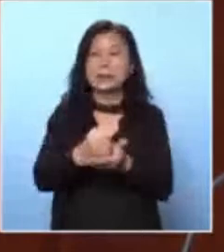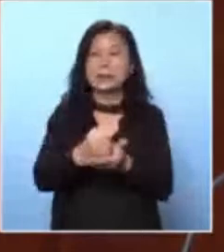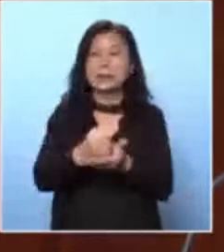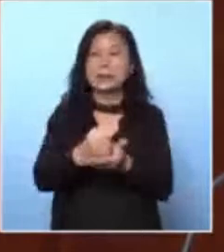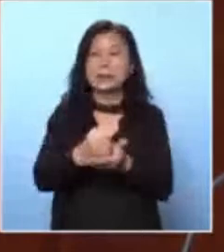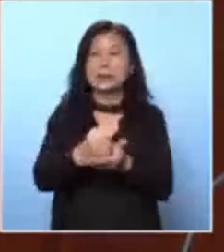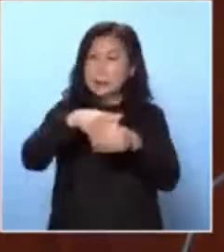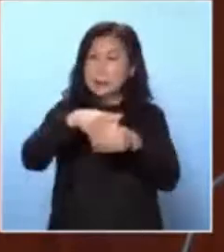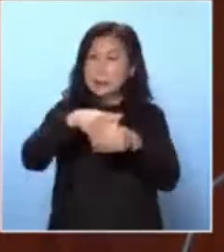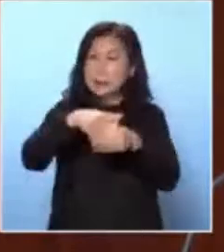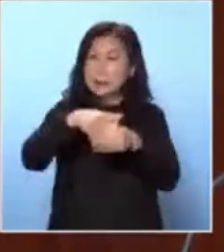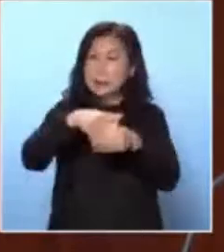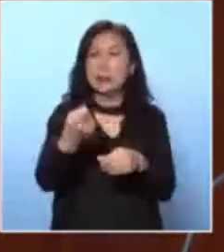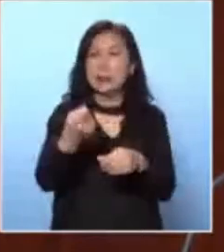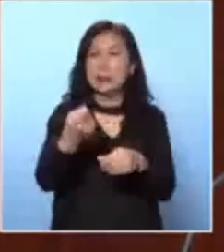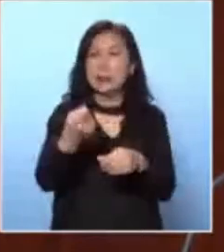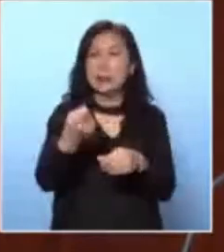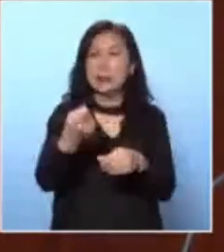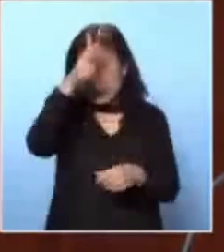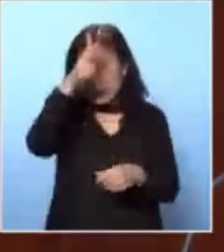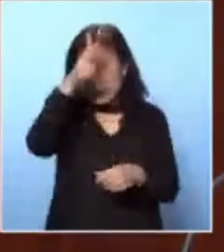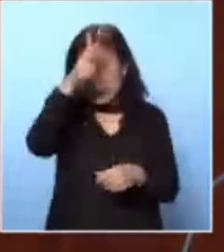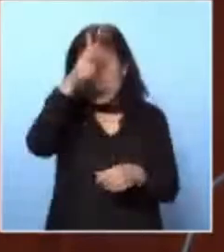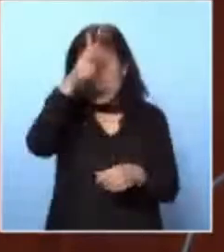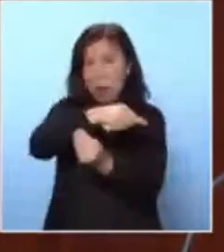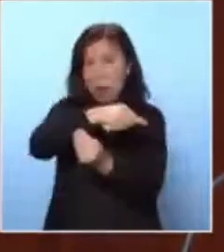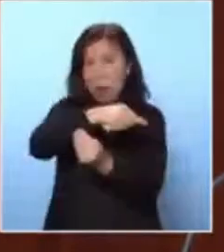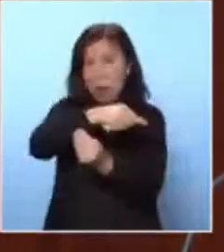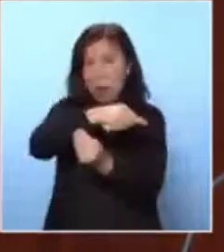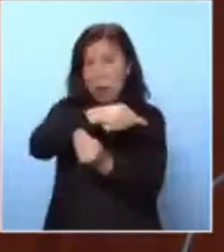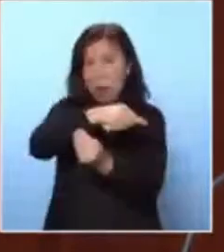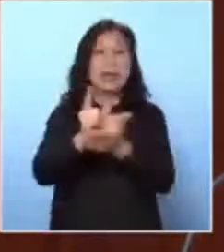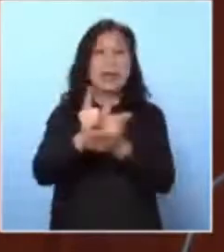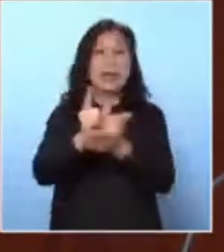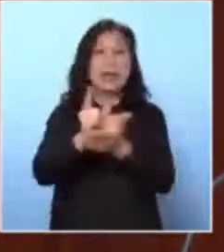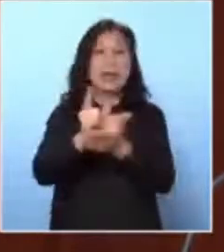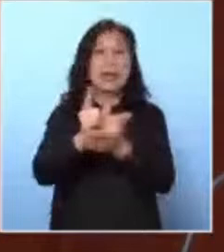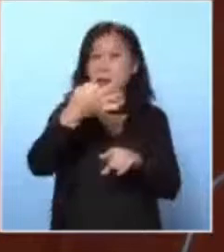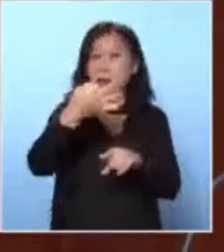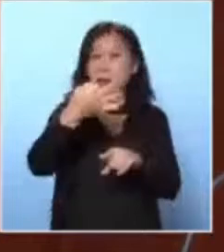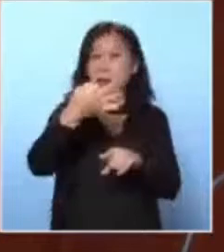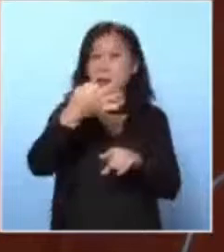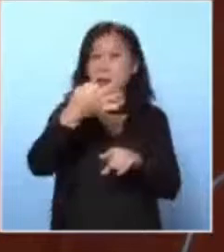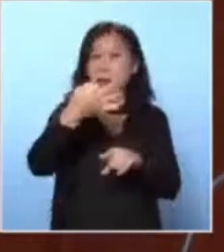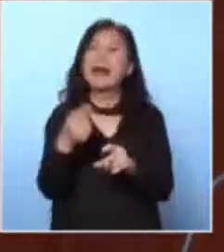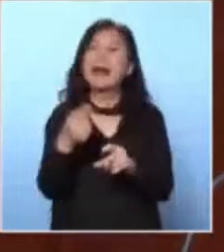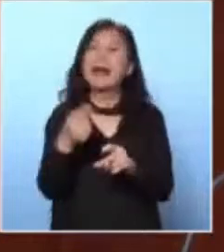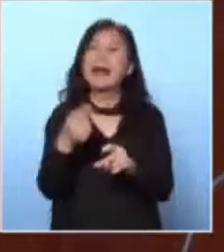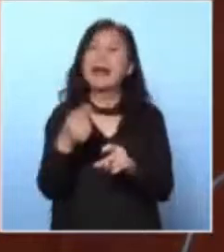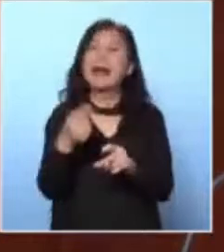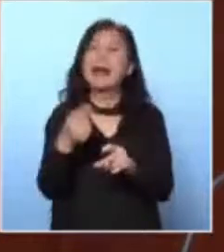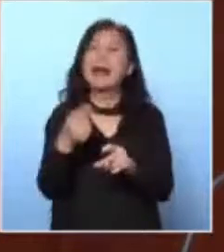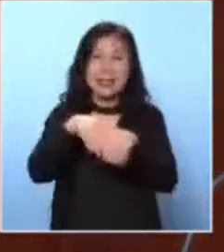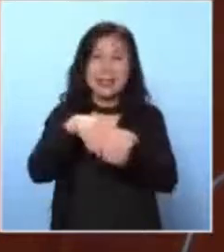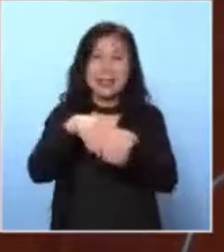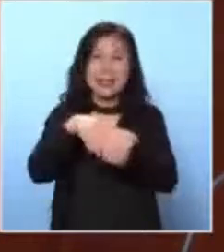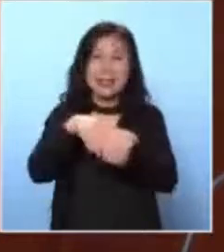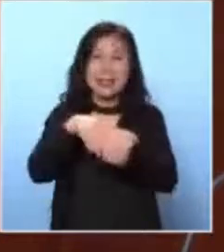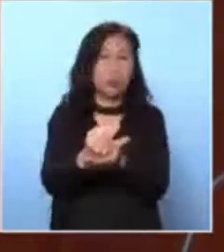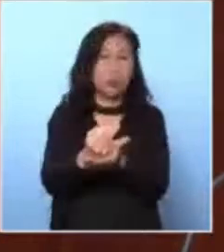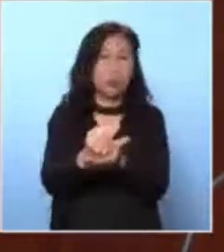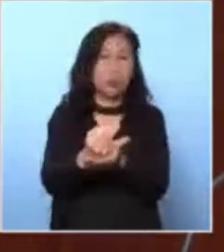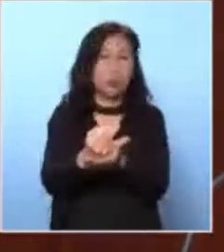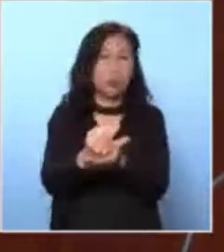licensing regime of food businesses from the first quarter next year. The measures include expanding the scope of the